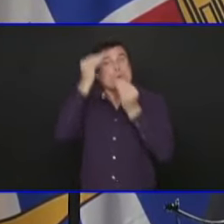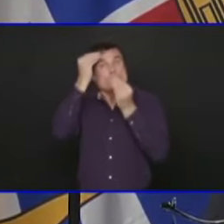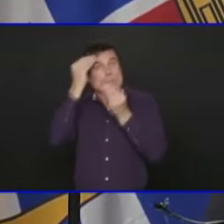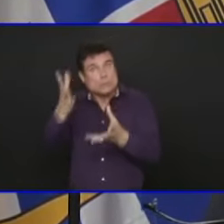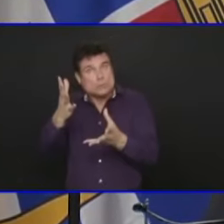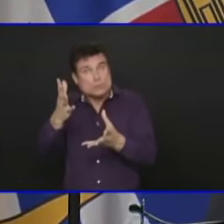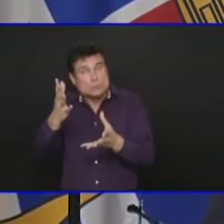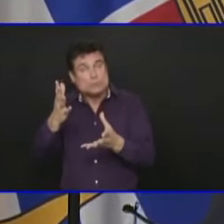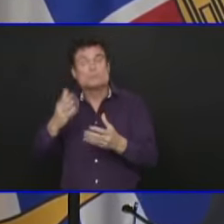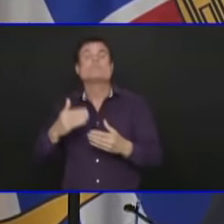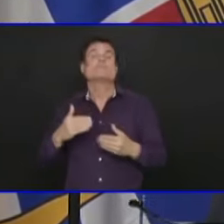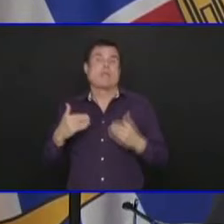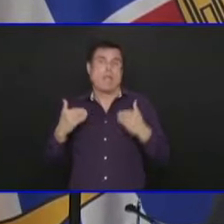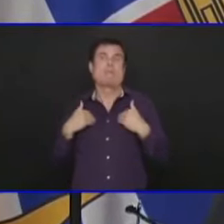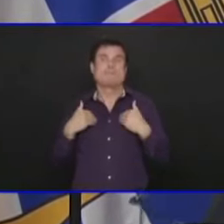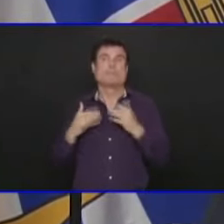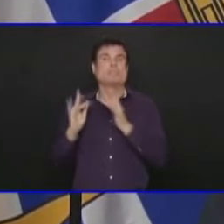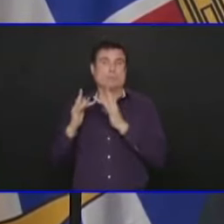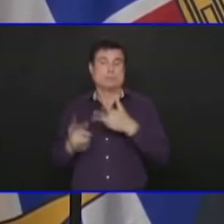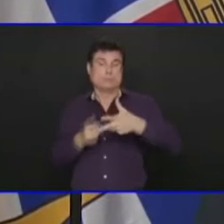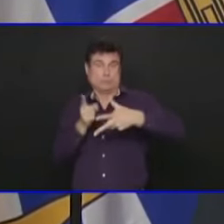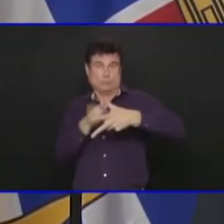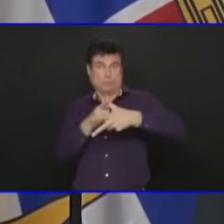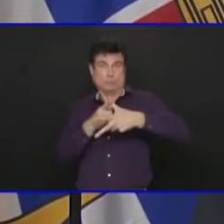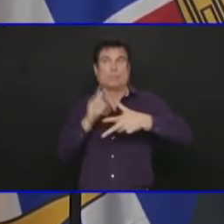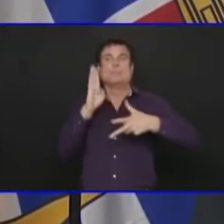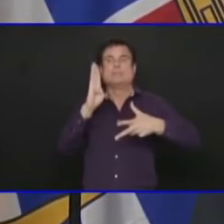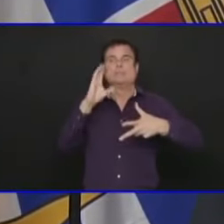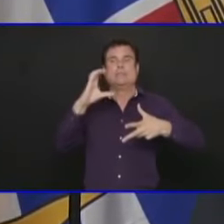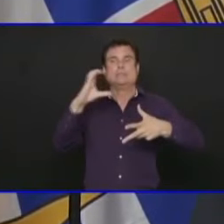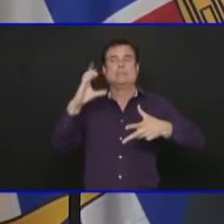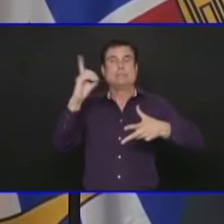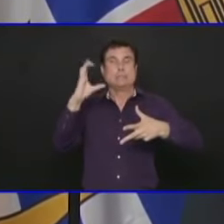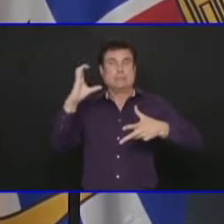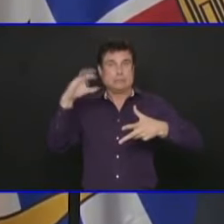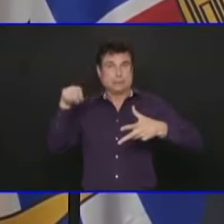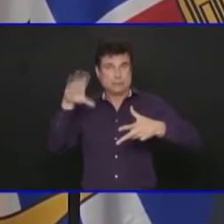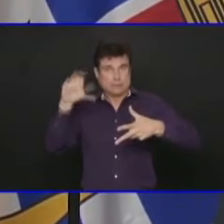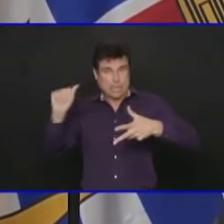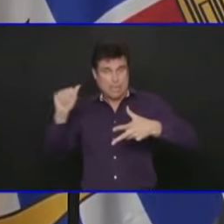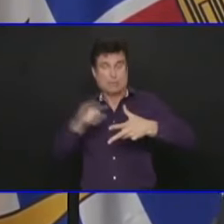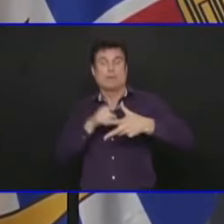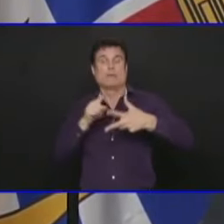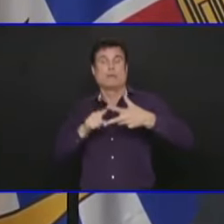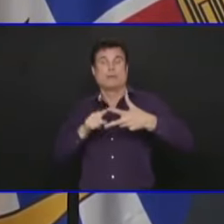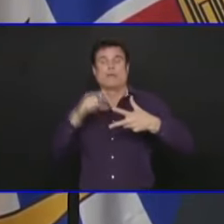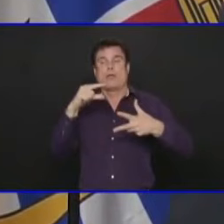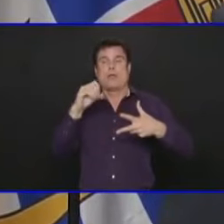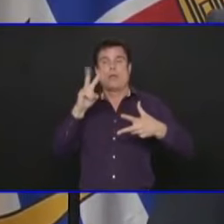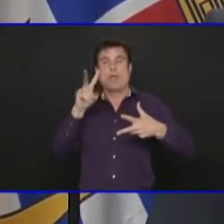bccdc.ca. For non-medical questions about the province's COVID-19 response, visit